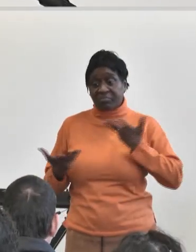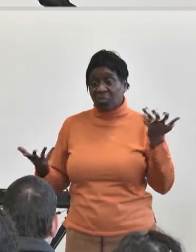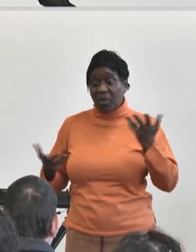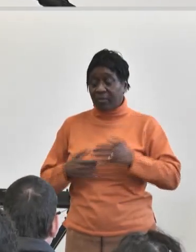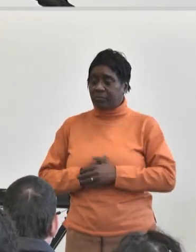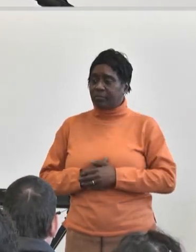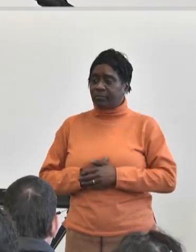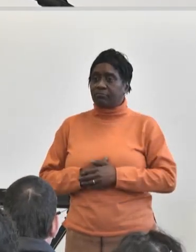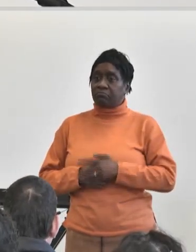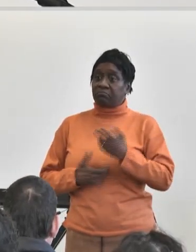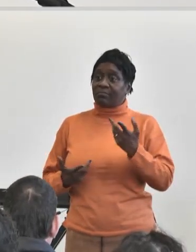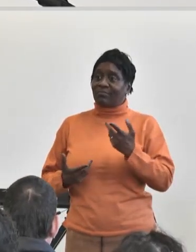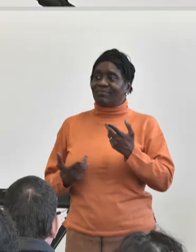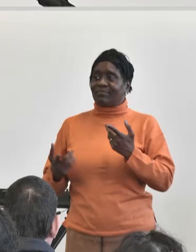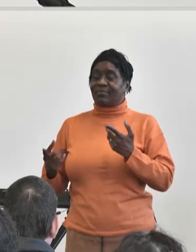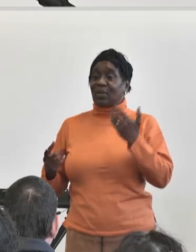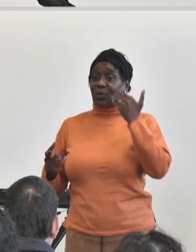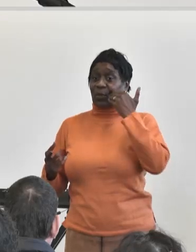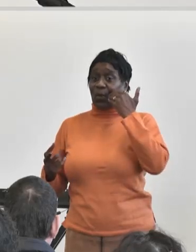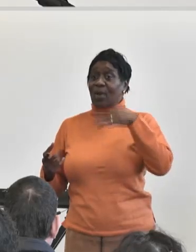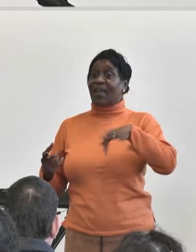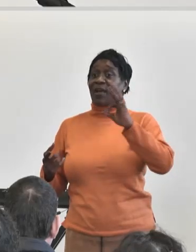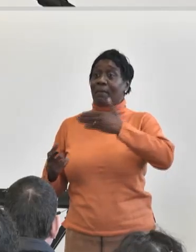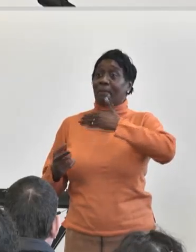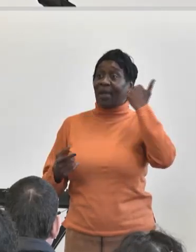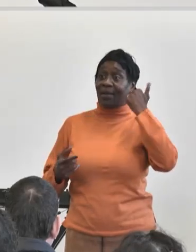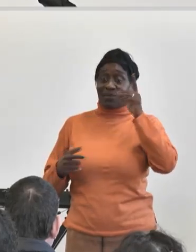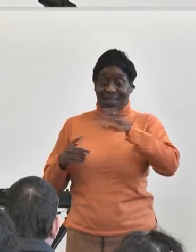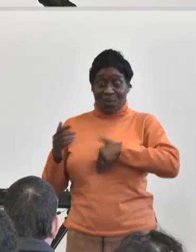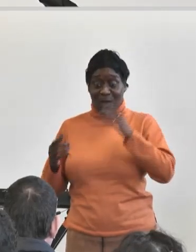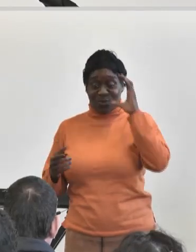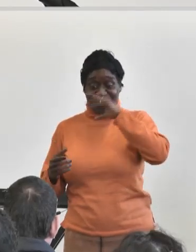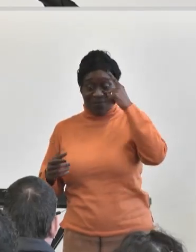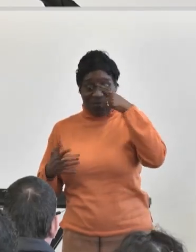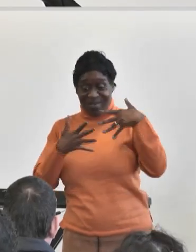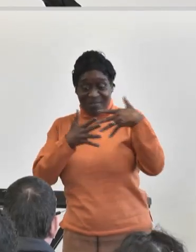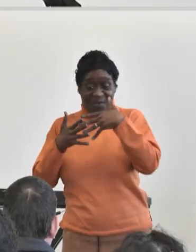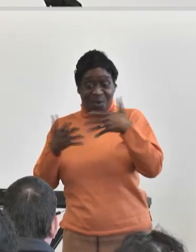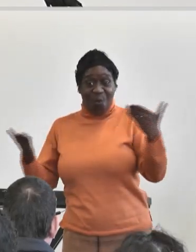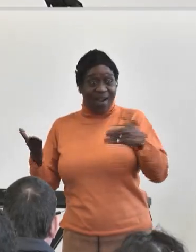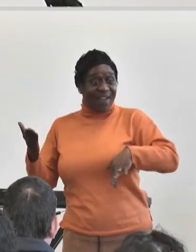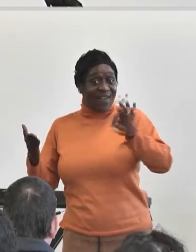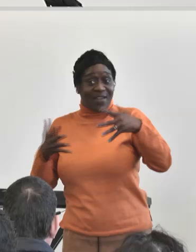respuesta. And he said, but you know what I found that's better than I was looking for in America?